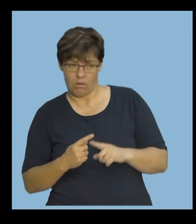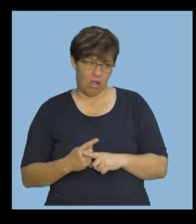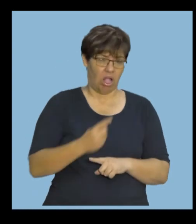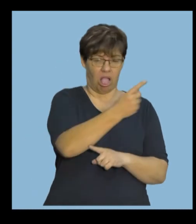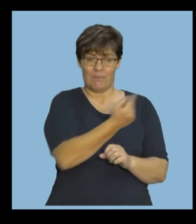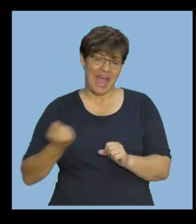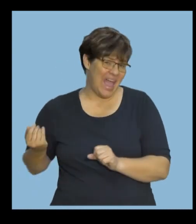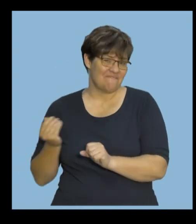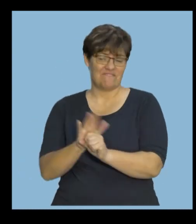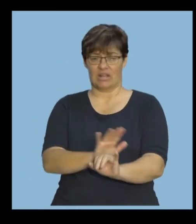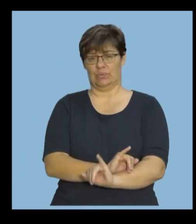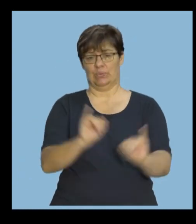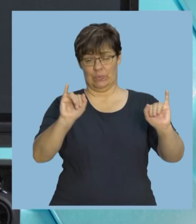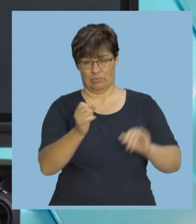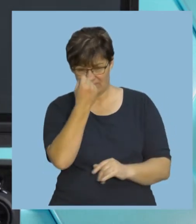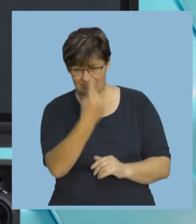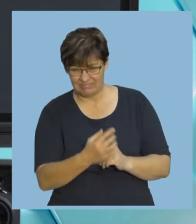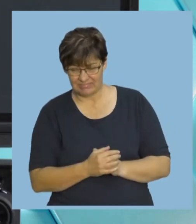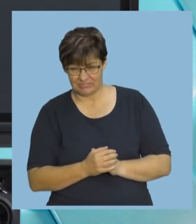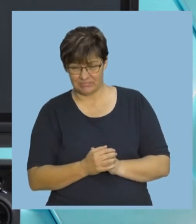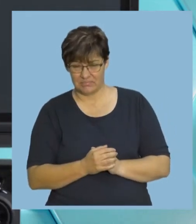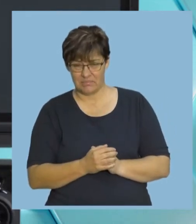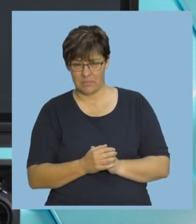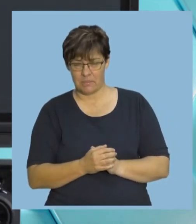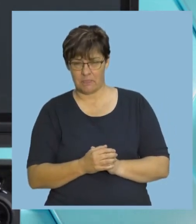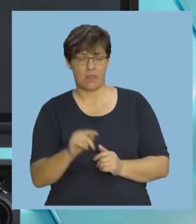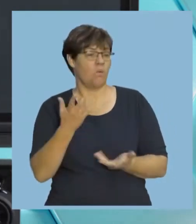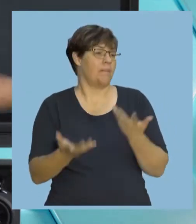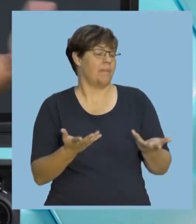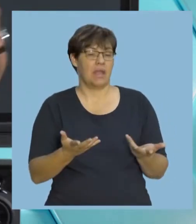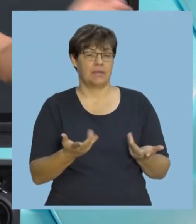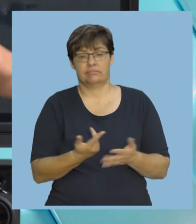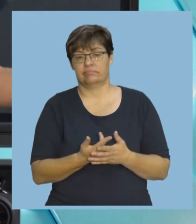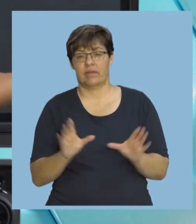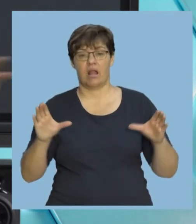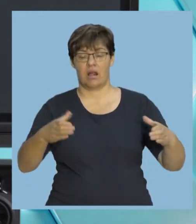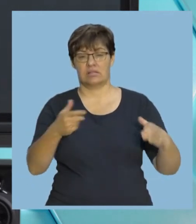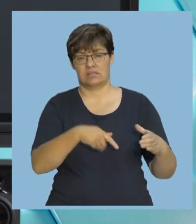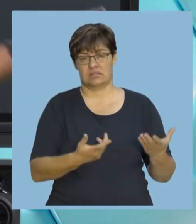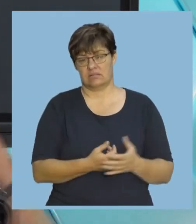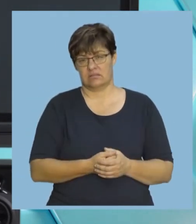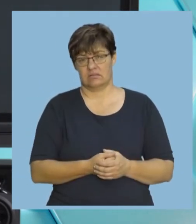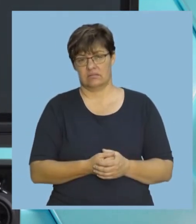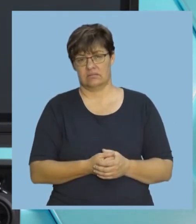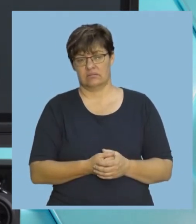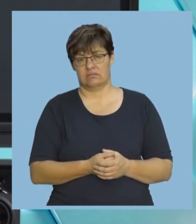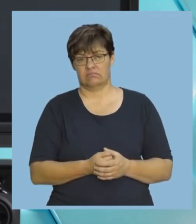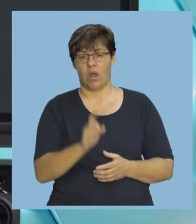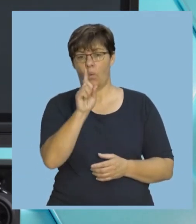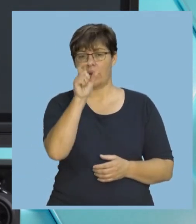a big effect. Does that make sense? Because you might have set of, let's say in the class, there's